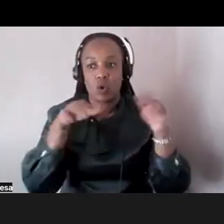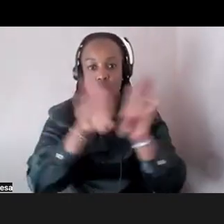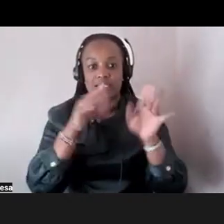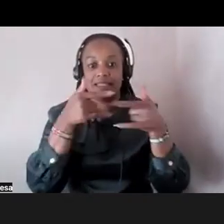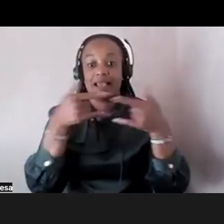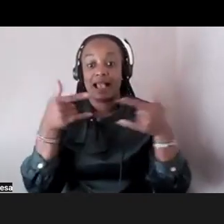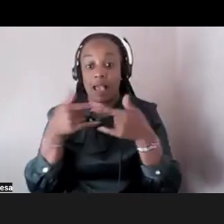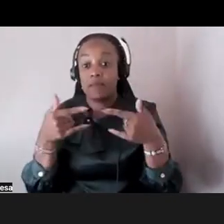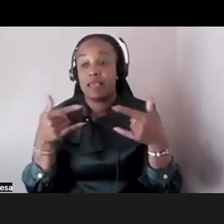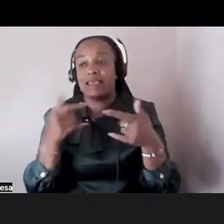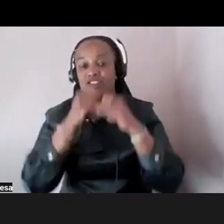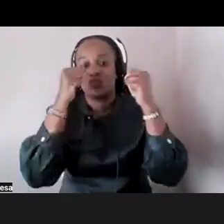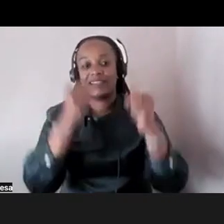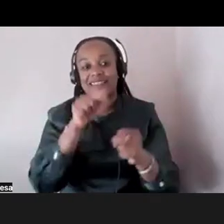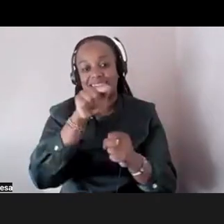work. Thanks, I'll stop there.